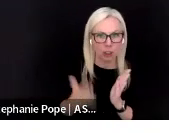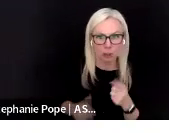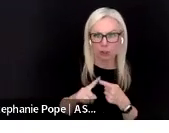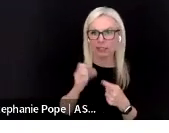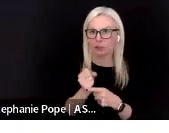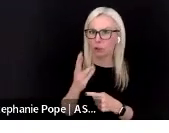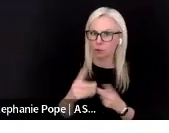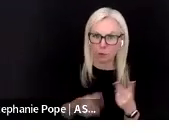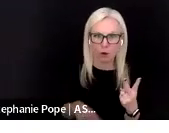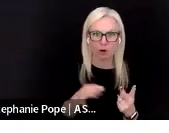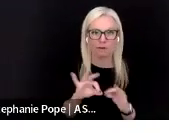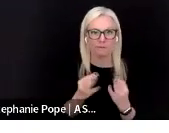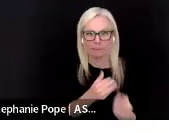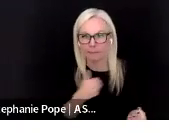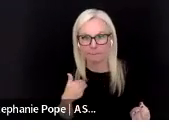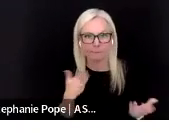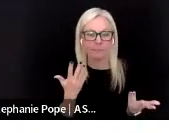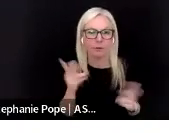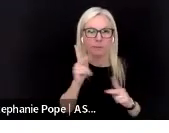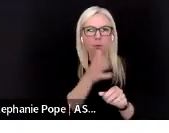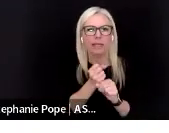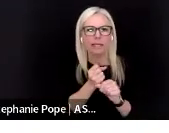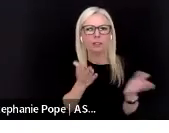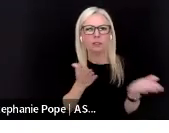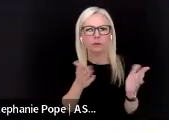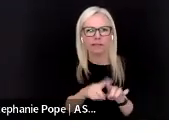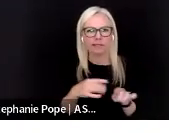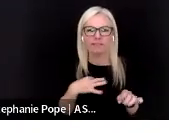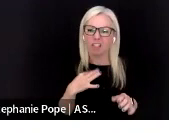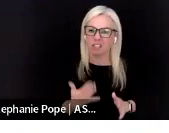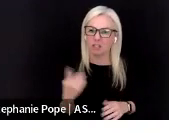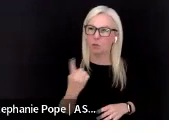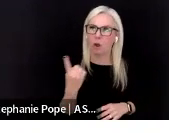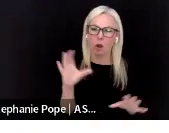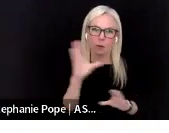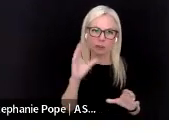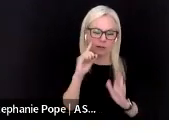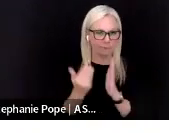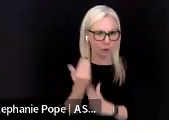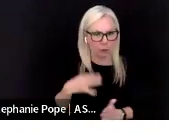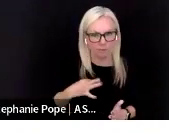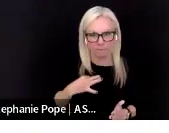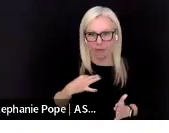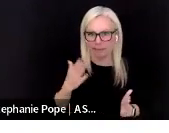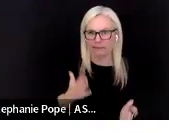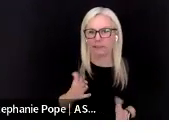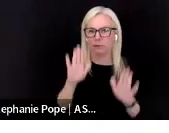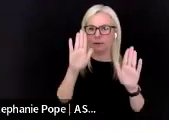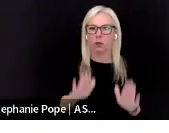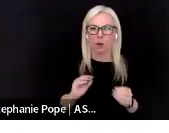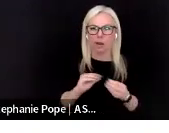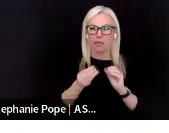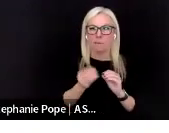social workers, family members, individuals receiving services as volunteers. So we're always looking for new volunteers. We have a really great number of